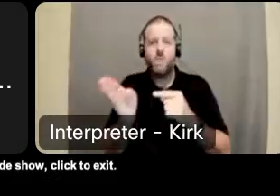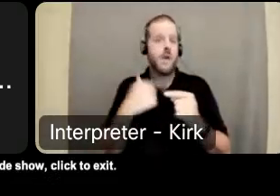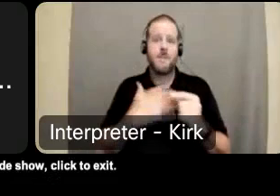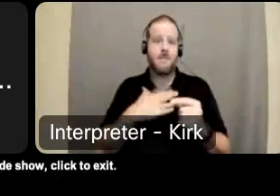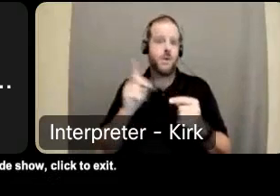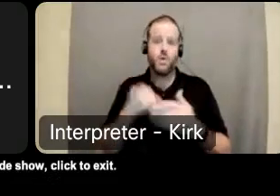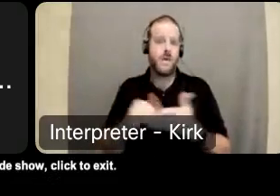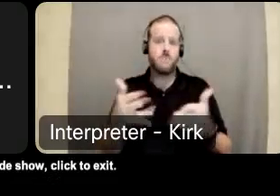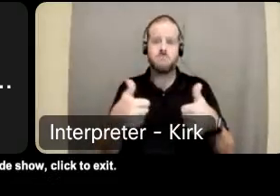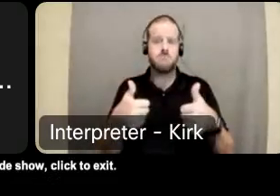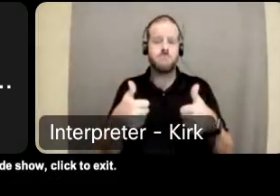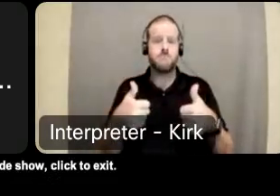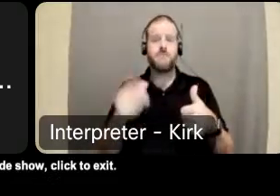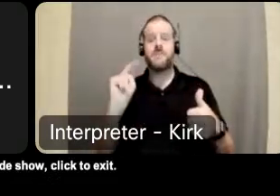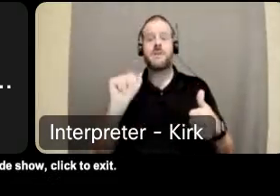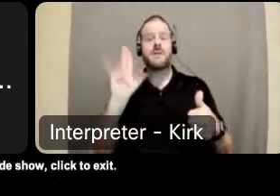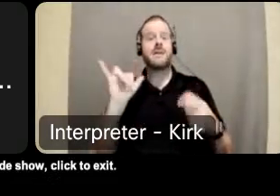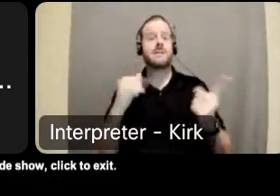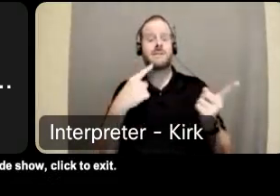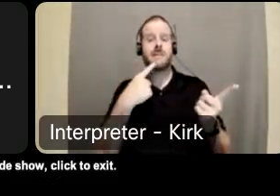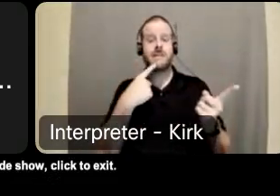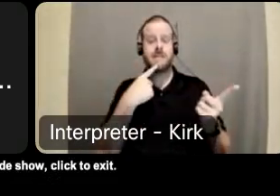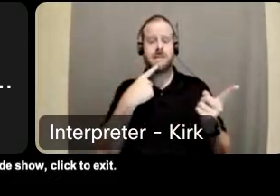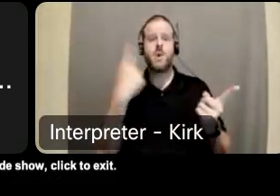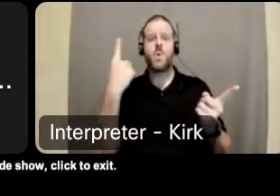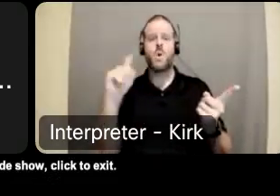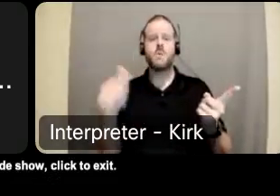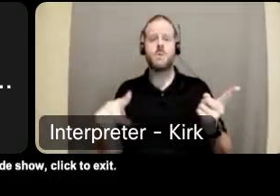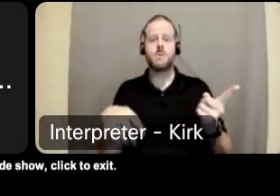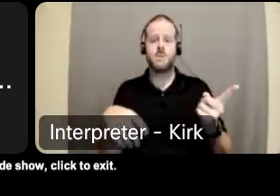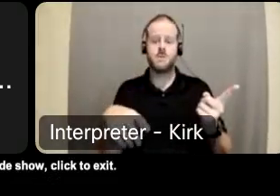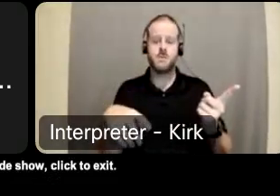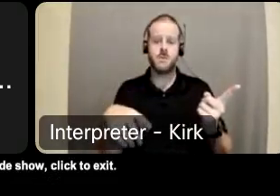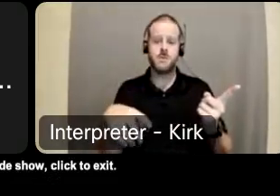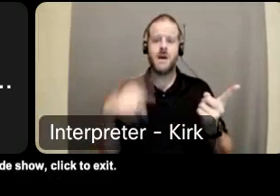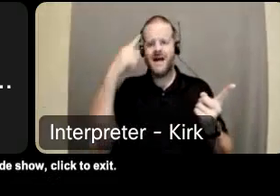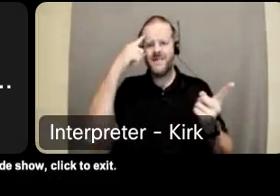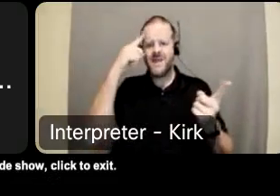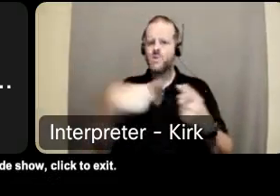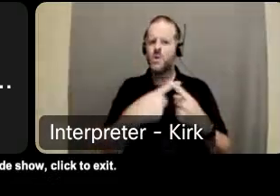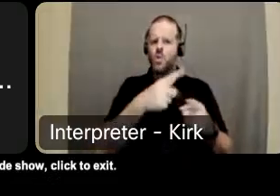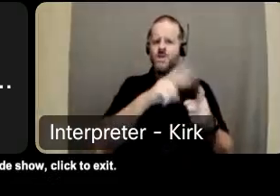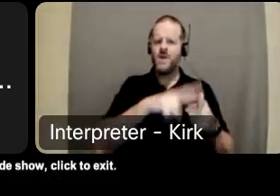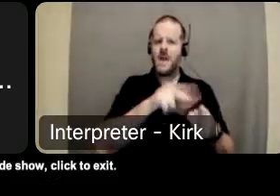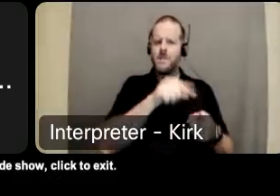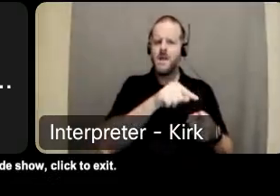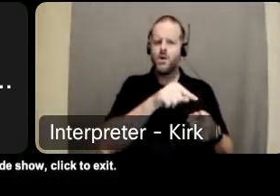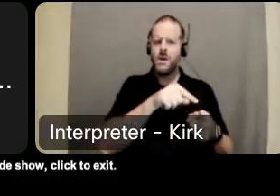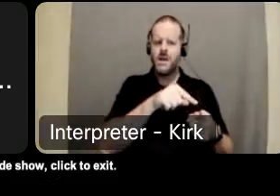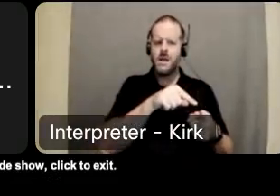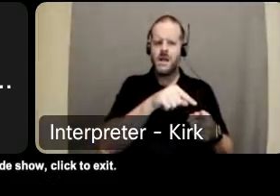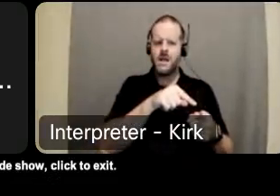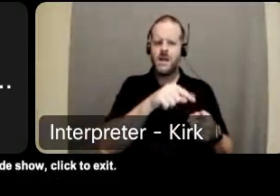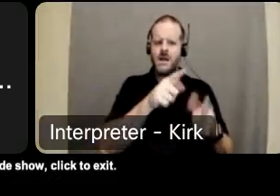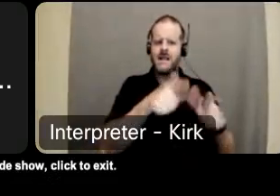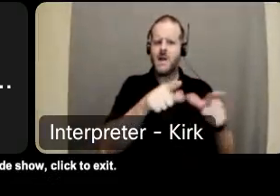so. Sure. One question, I think it was when you were on the vocabulary and